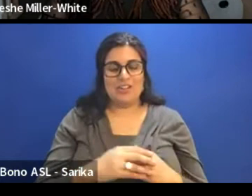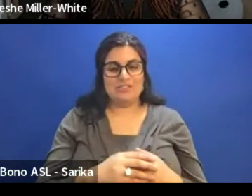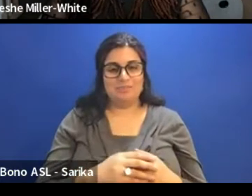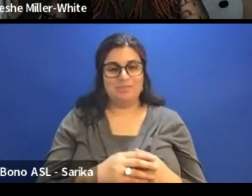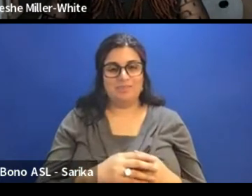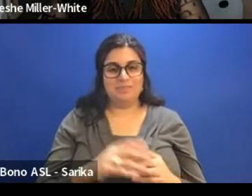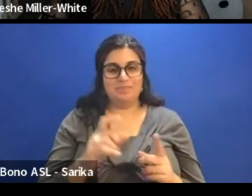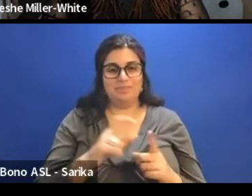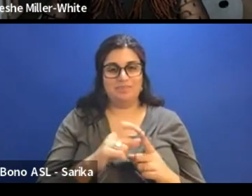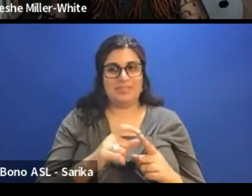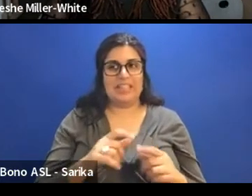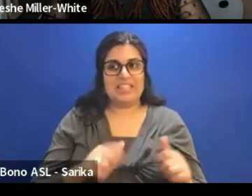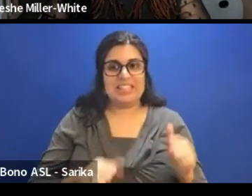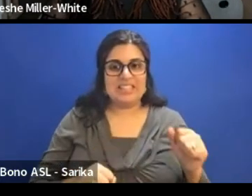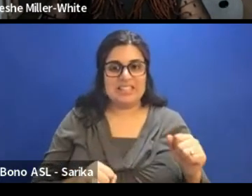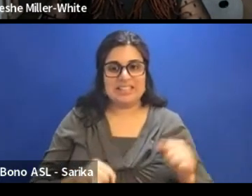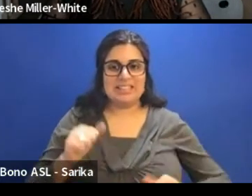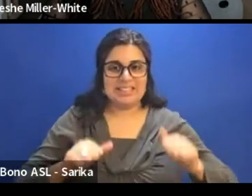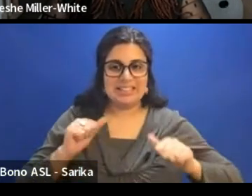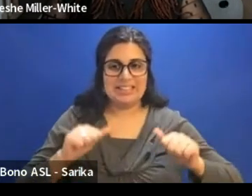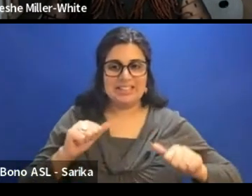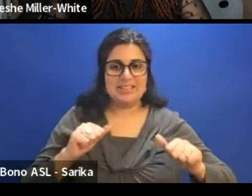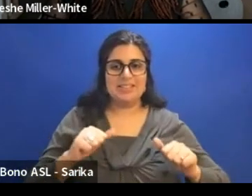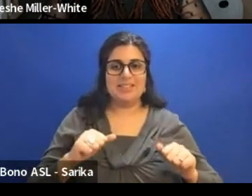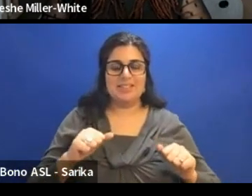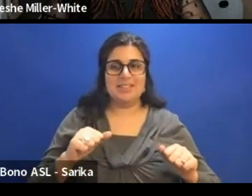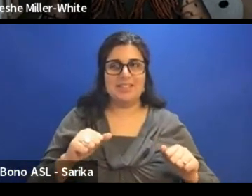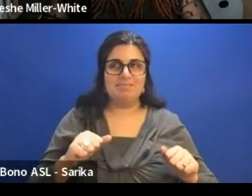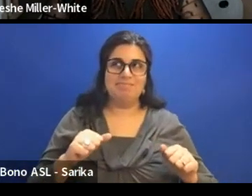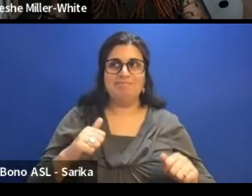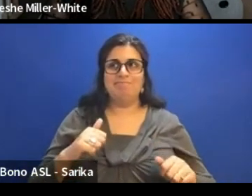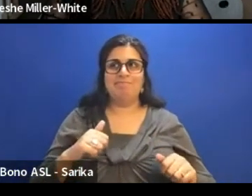it's that hesitancy of